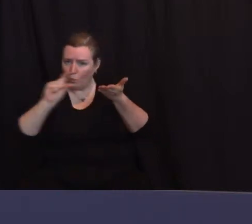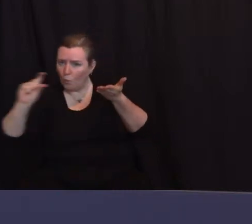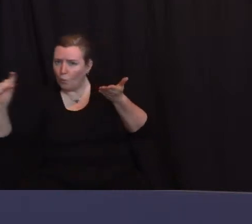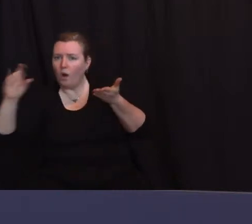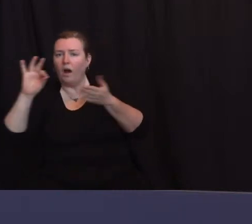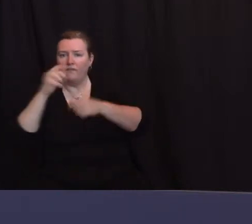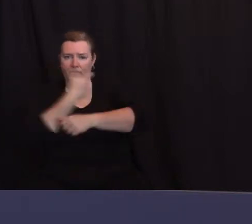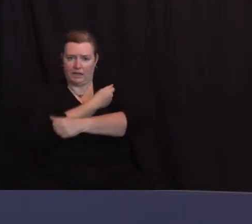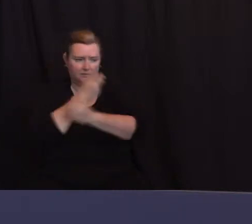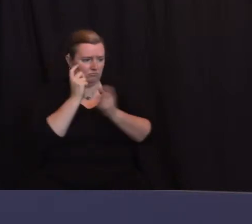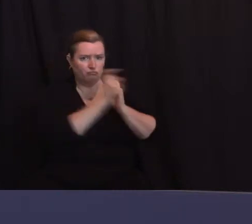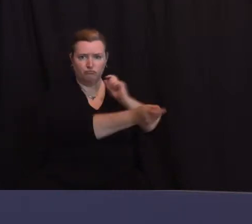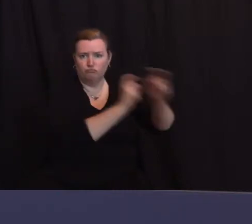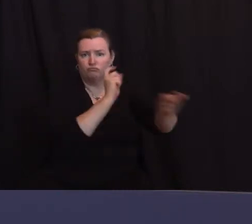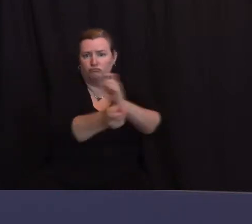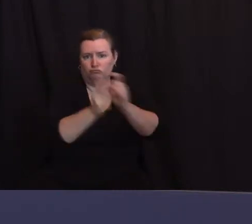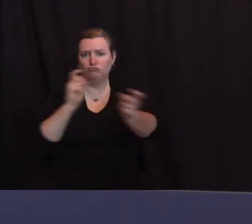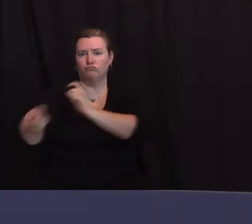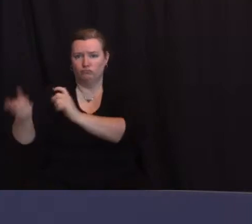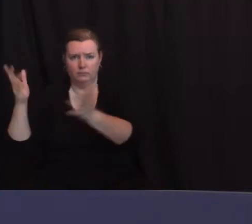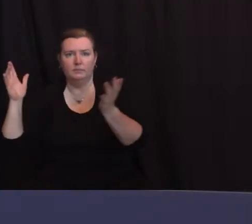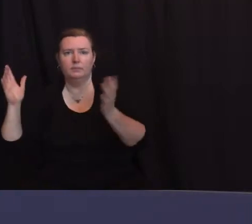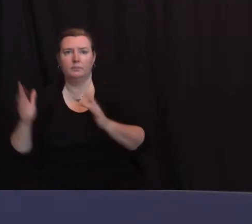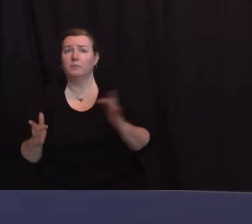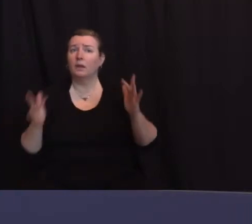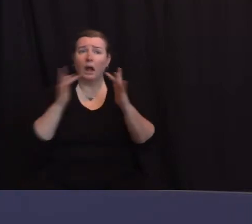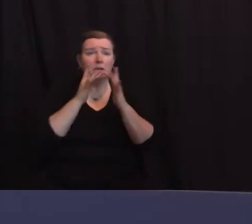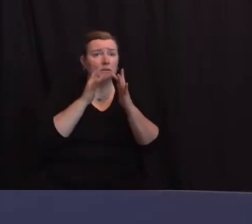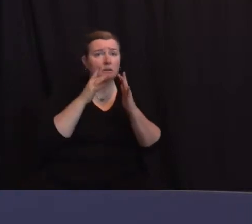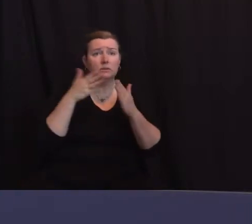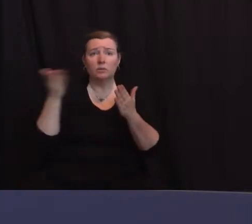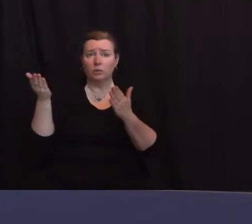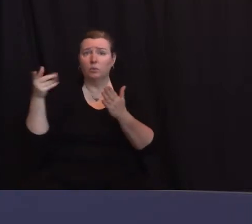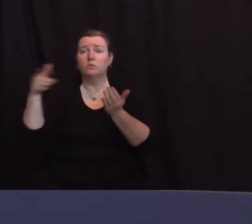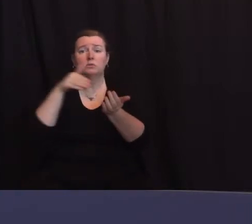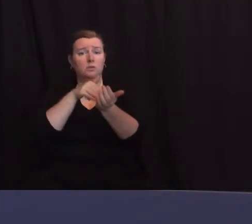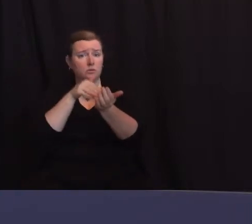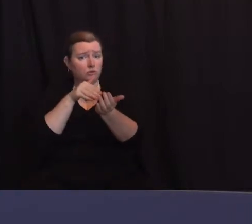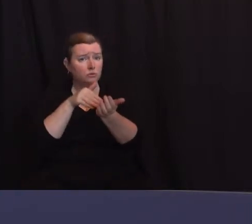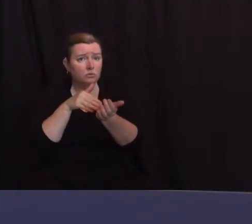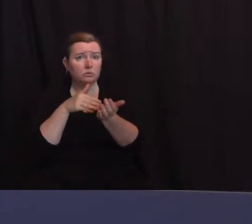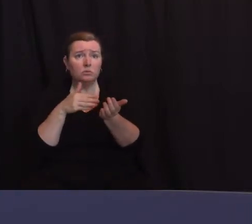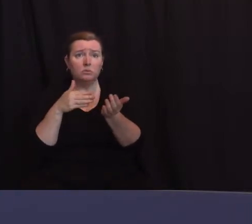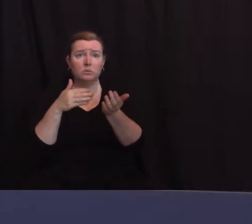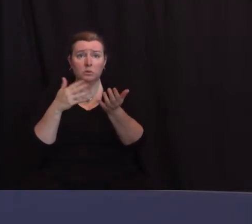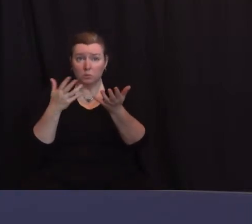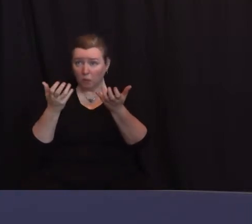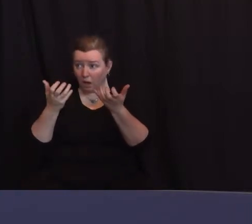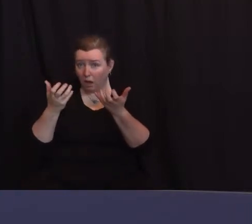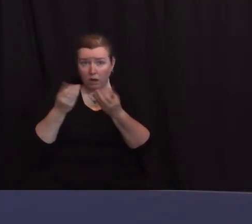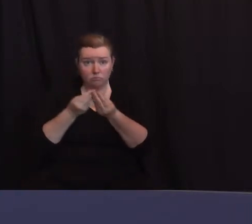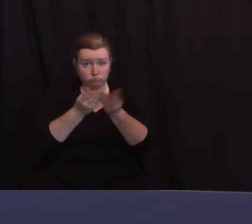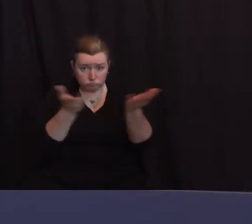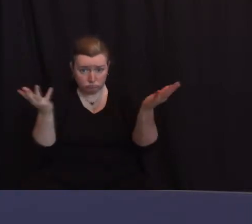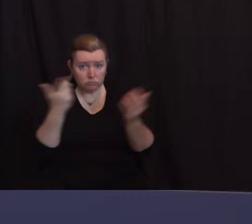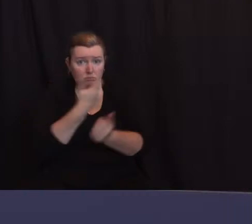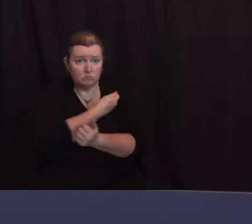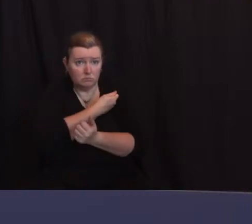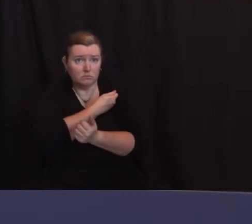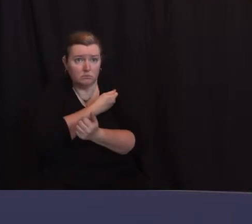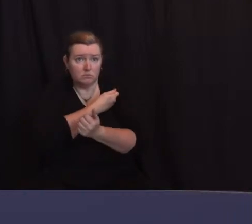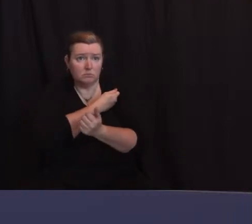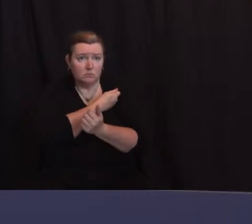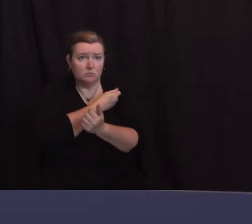state who are registered in our immunization information system and who want to administer COVID-19 vaccine.